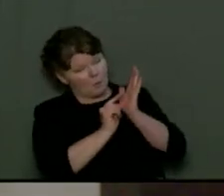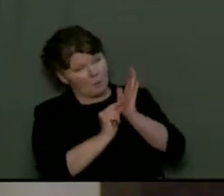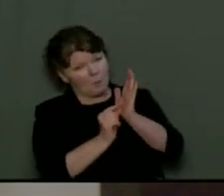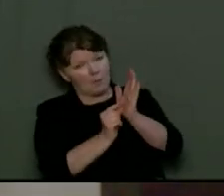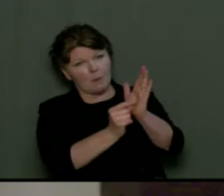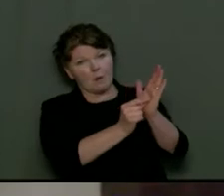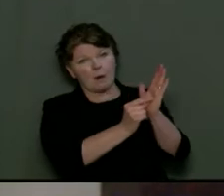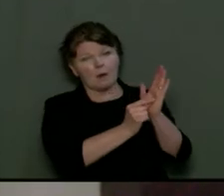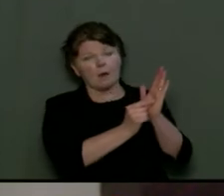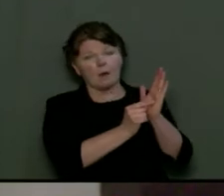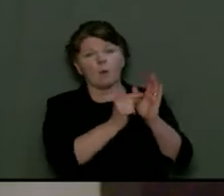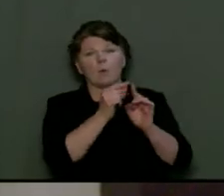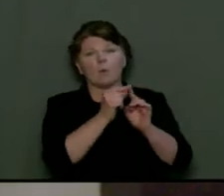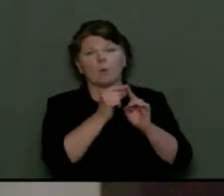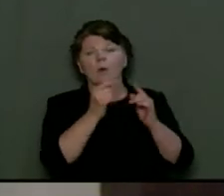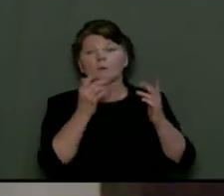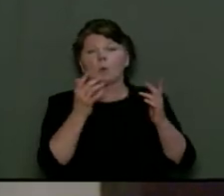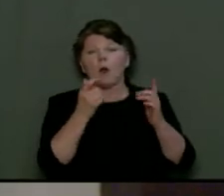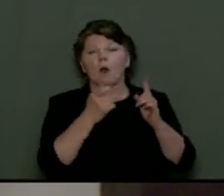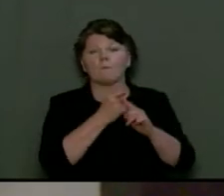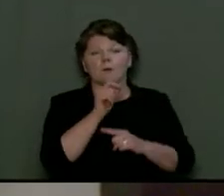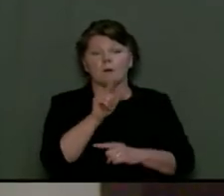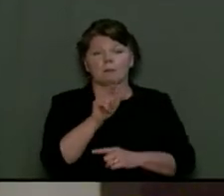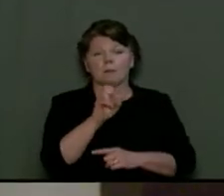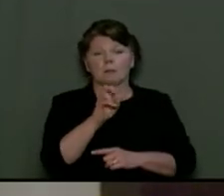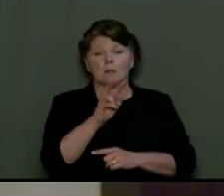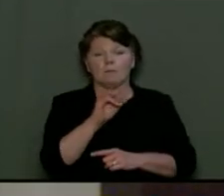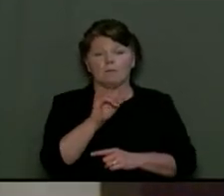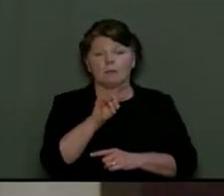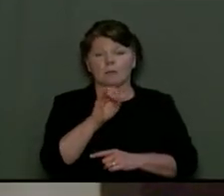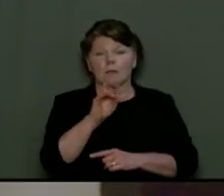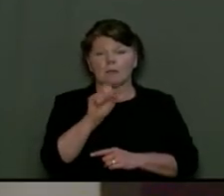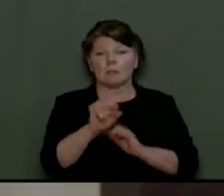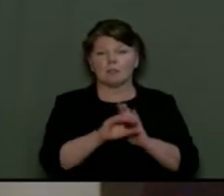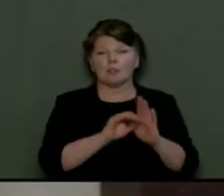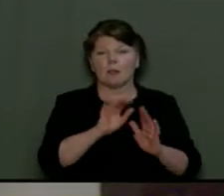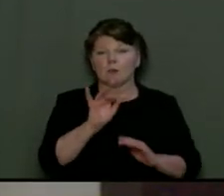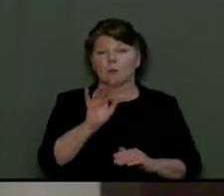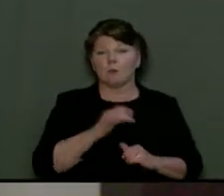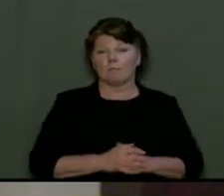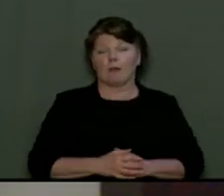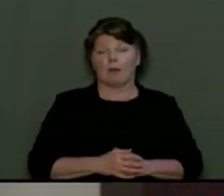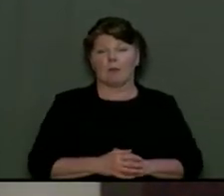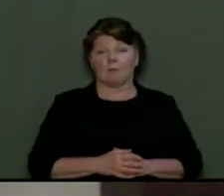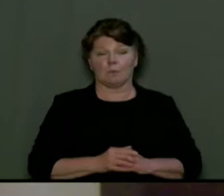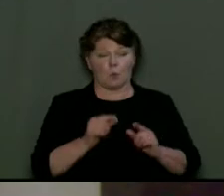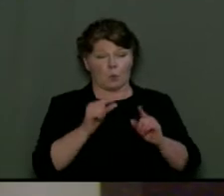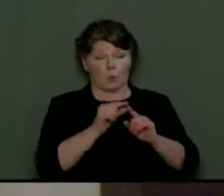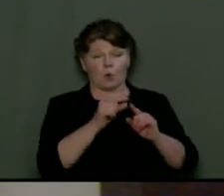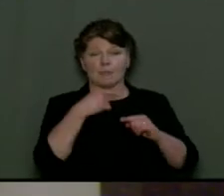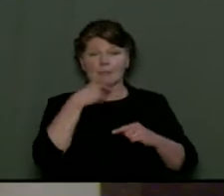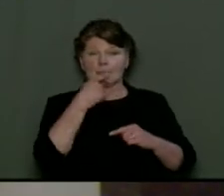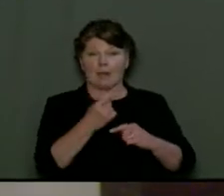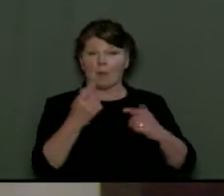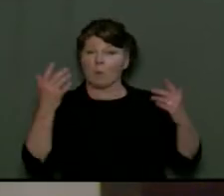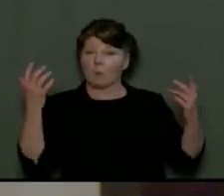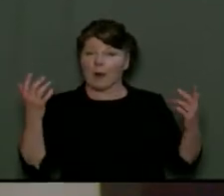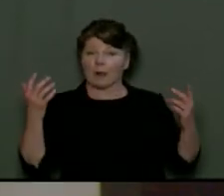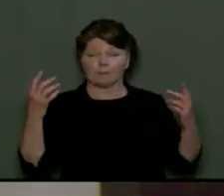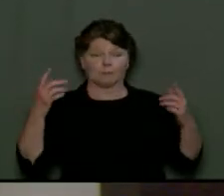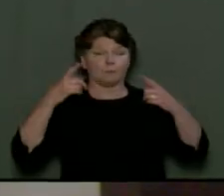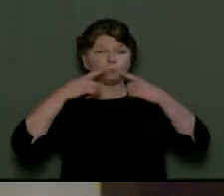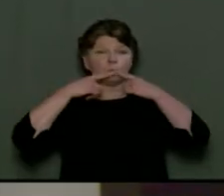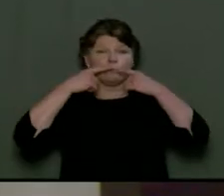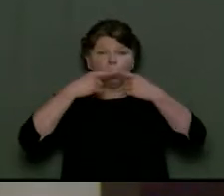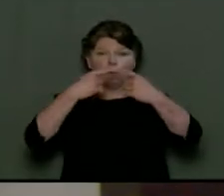Bell are these words from Leviticus chapter 25. And the words are,